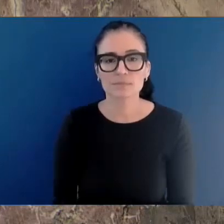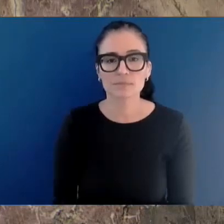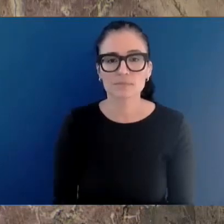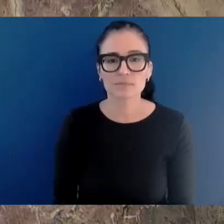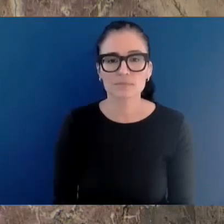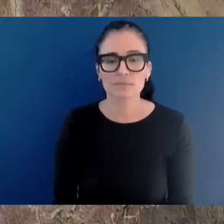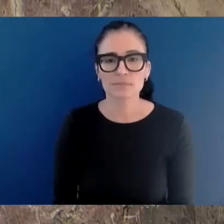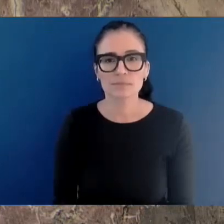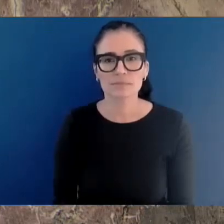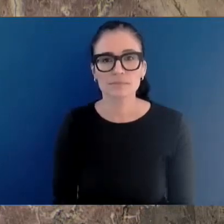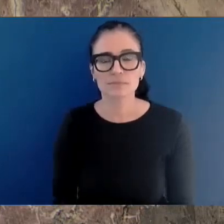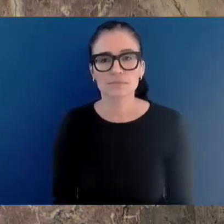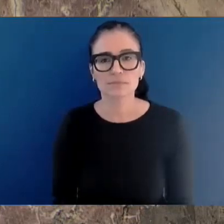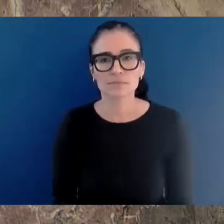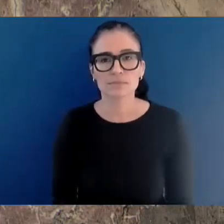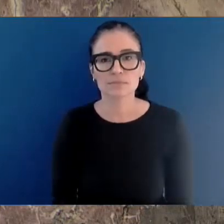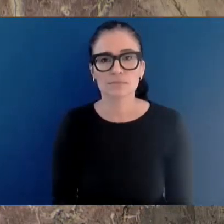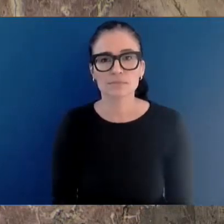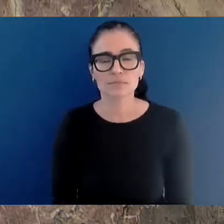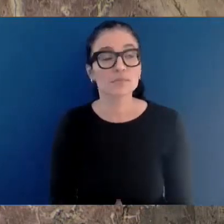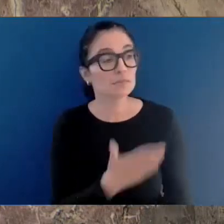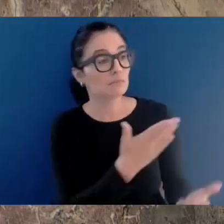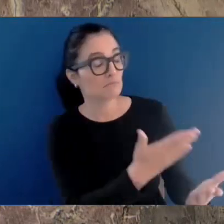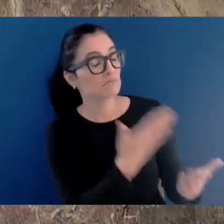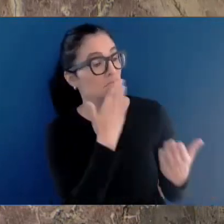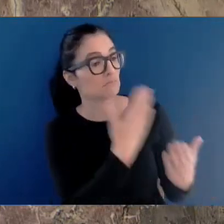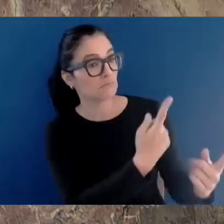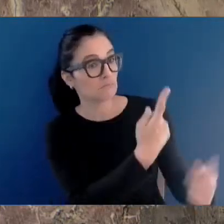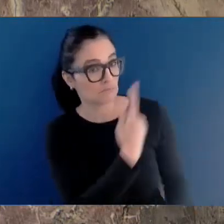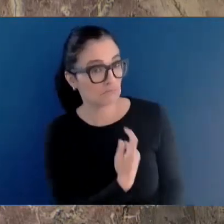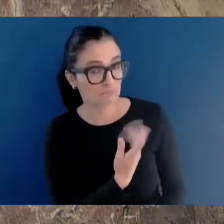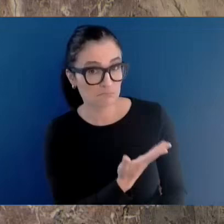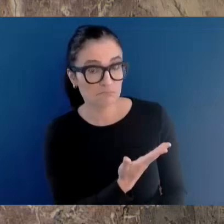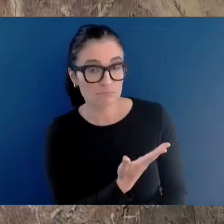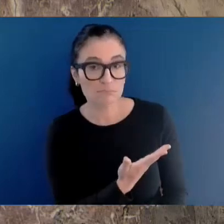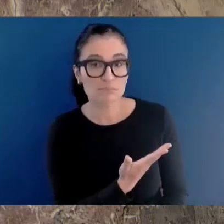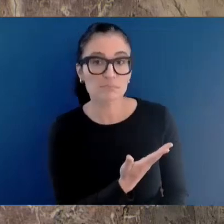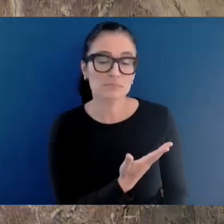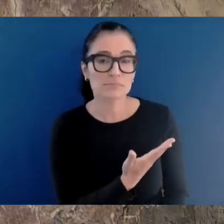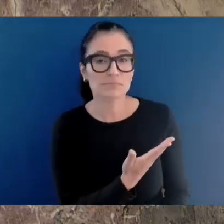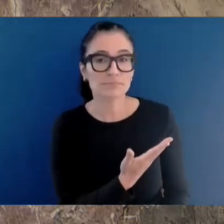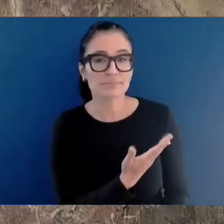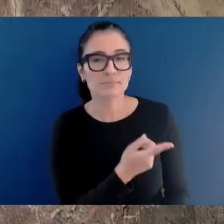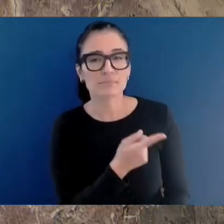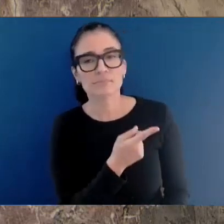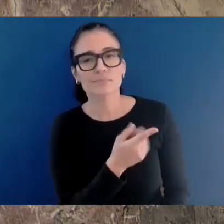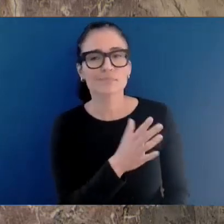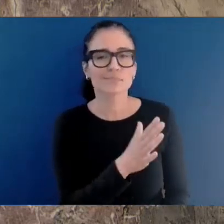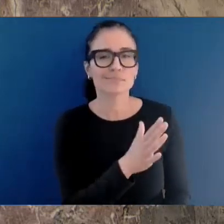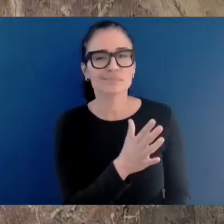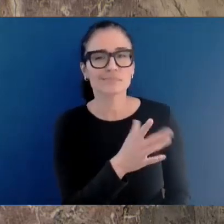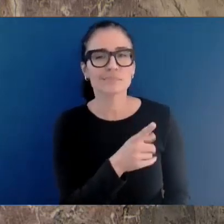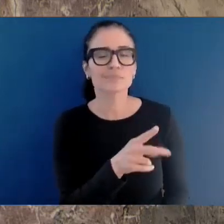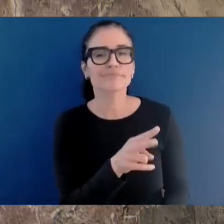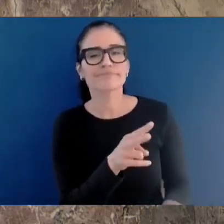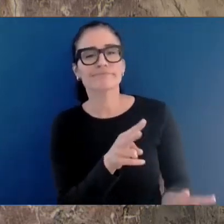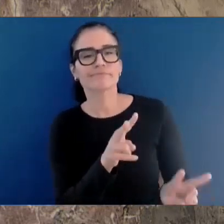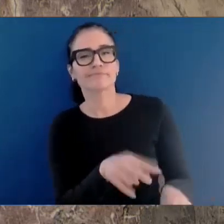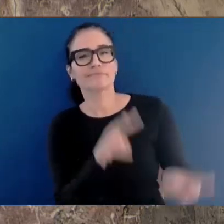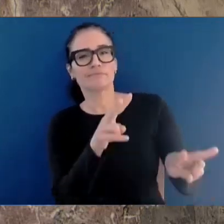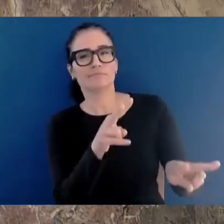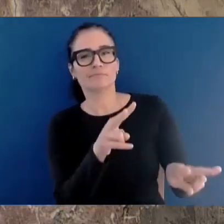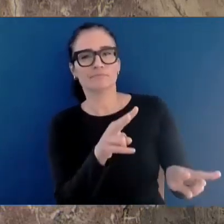that characterizing the women and men who work in the Conservation Officer Service, protecting communities, valued